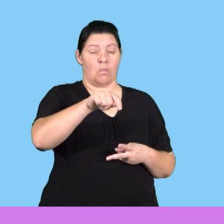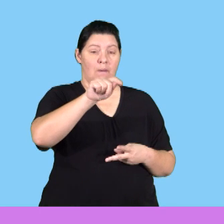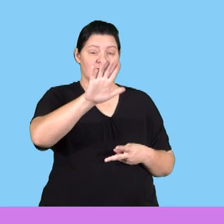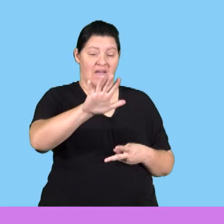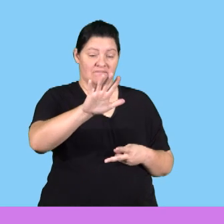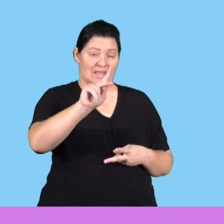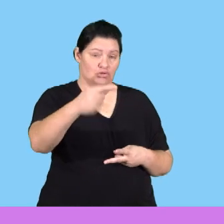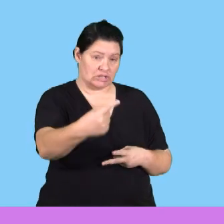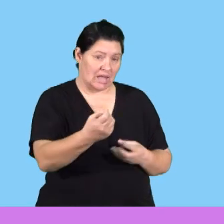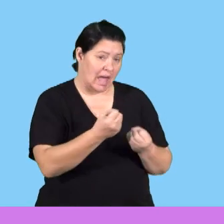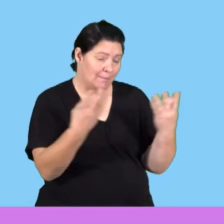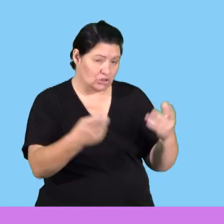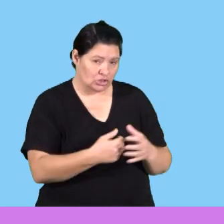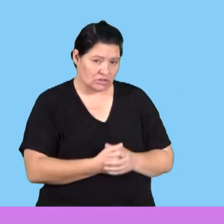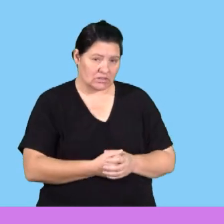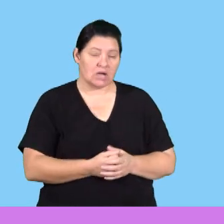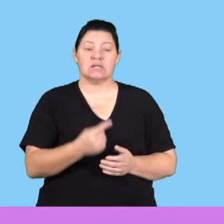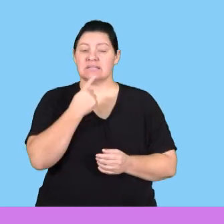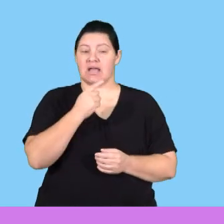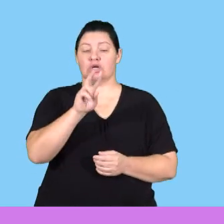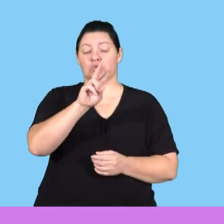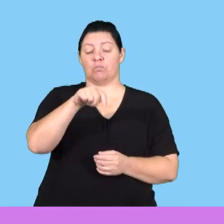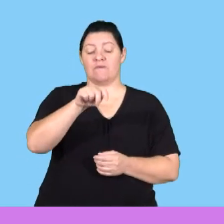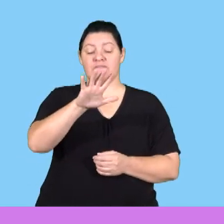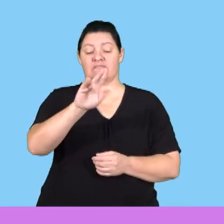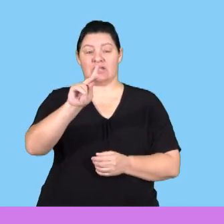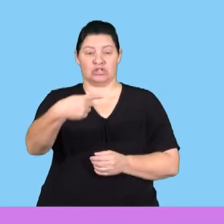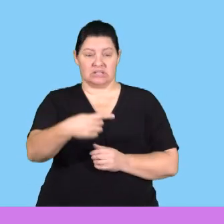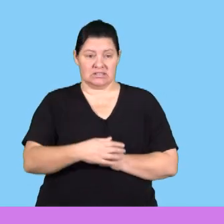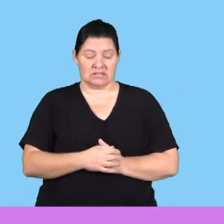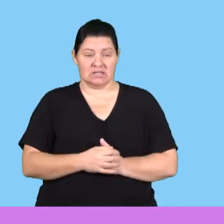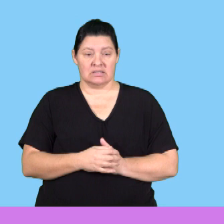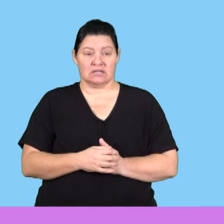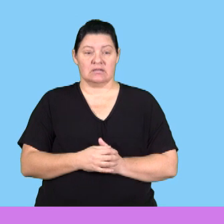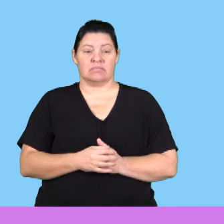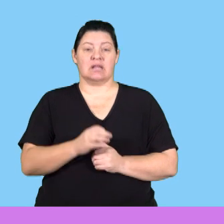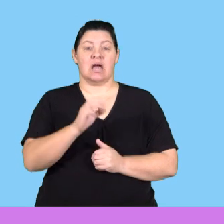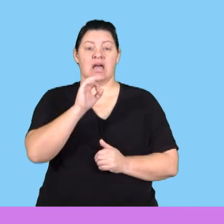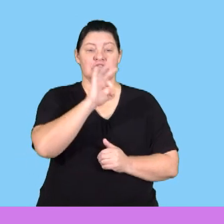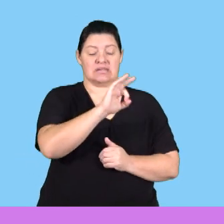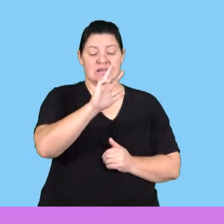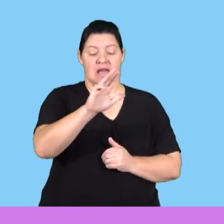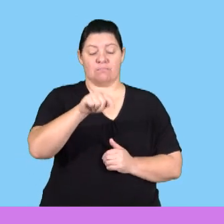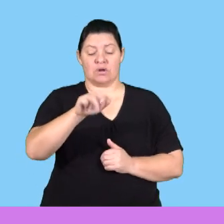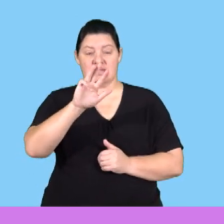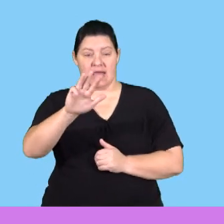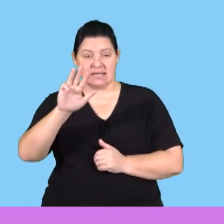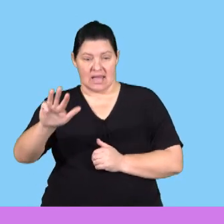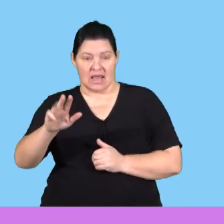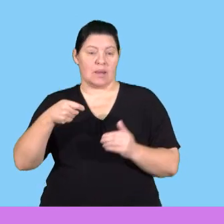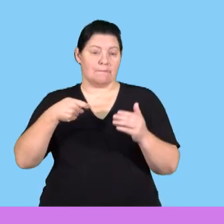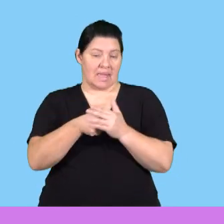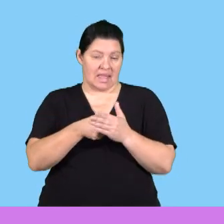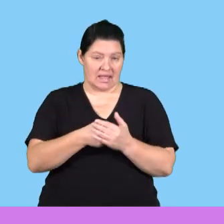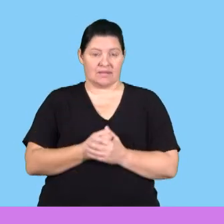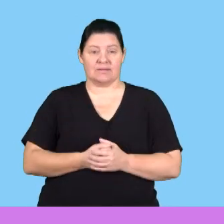for 2.5 kilograms. So we say for 2.5 kilograms, it was 39.99